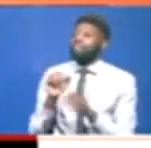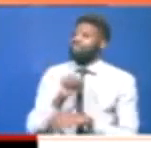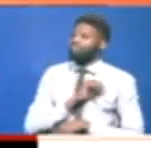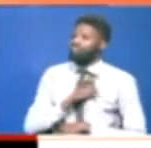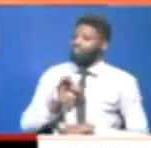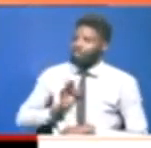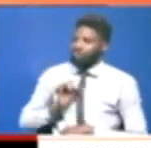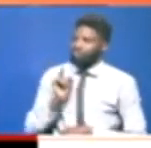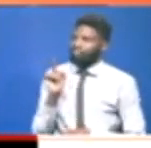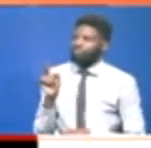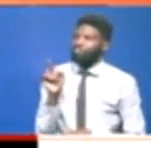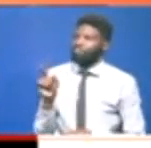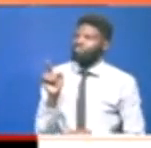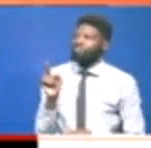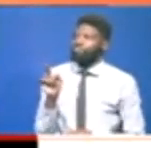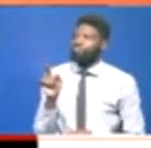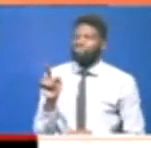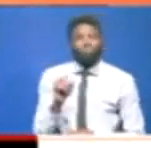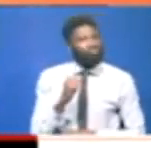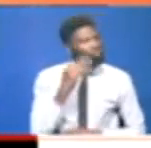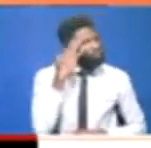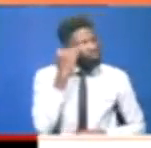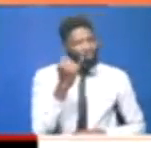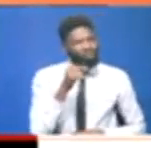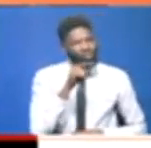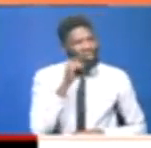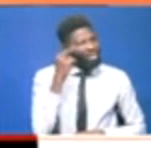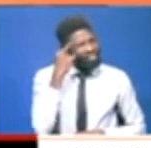Yes. Why do you believe it's the case?